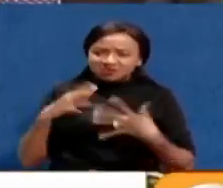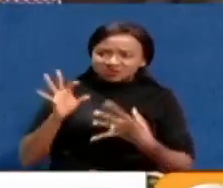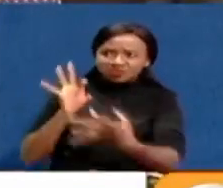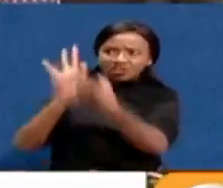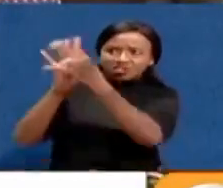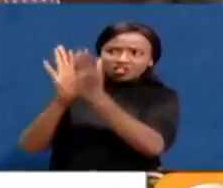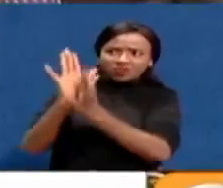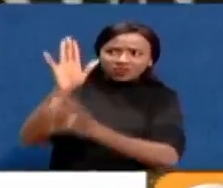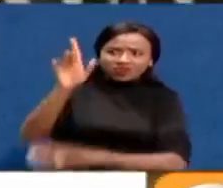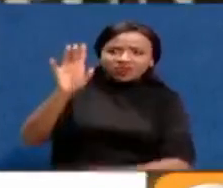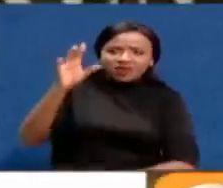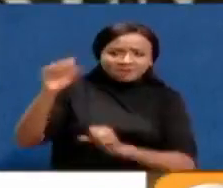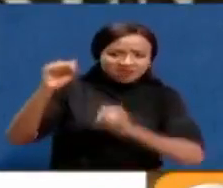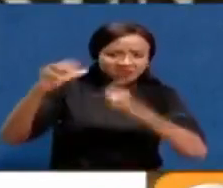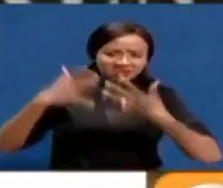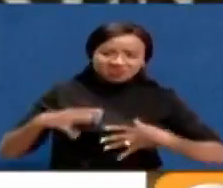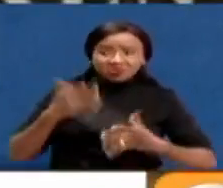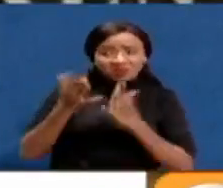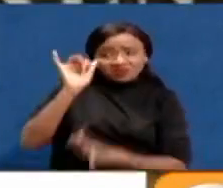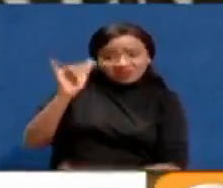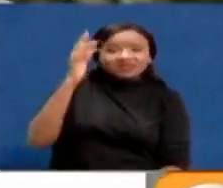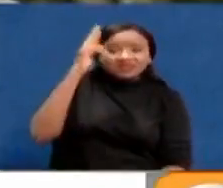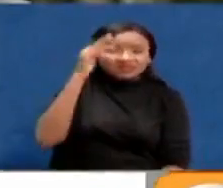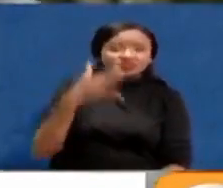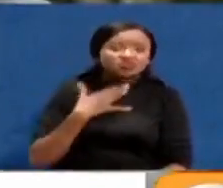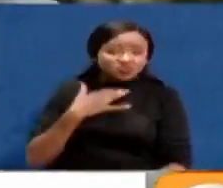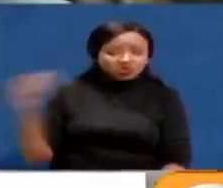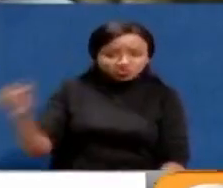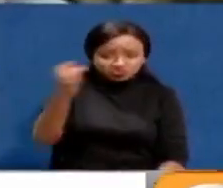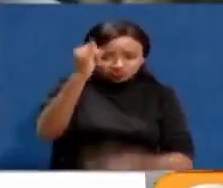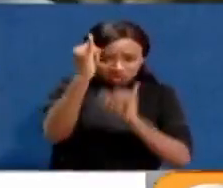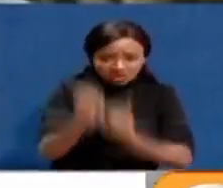be the reason for an early recruitment bid. There may be